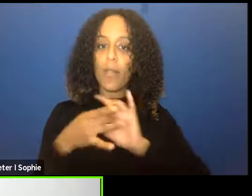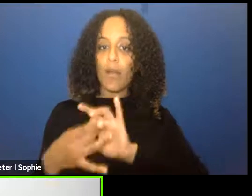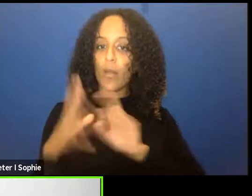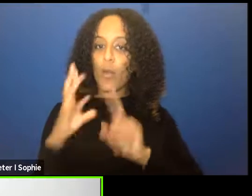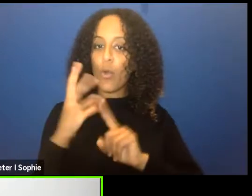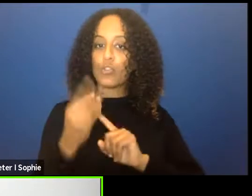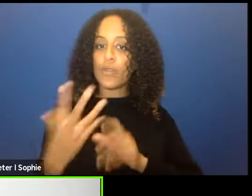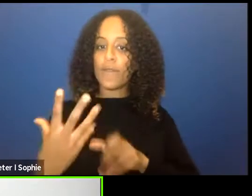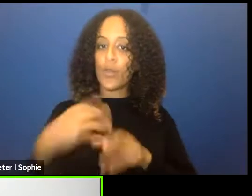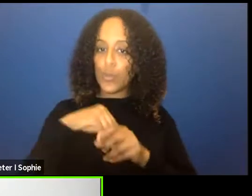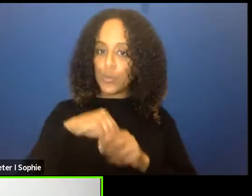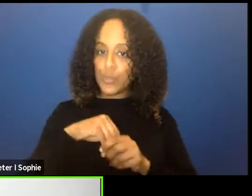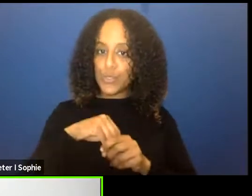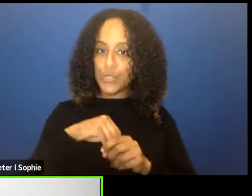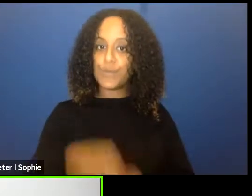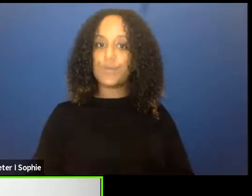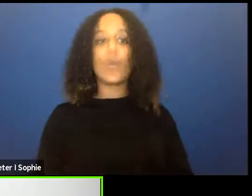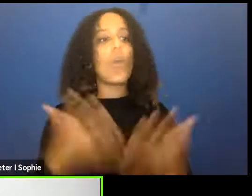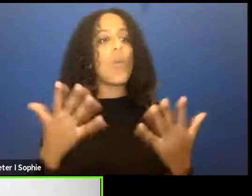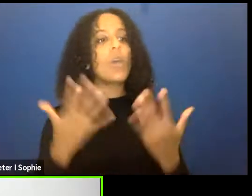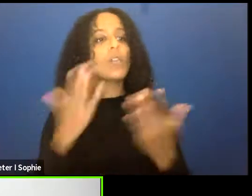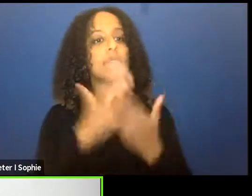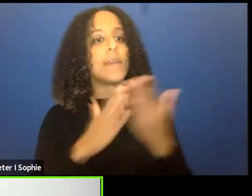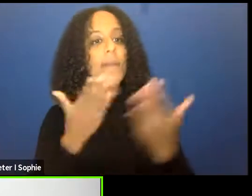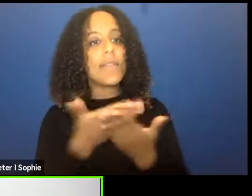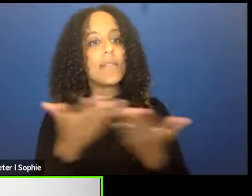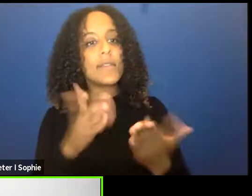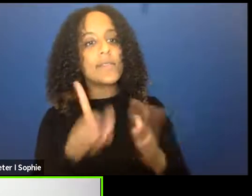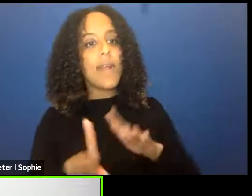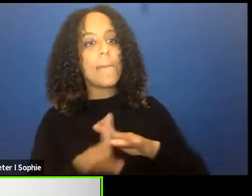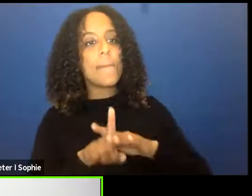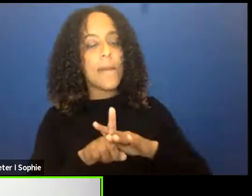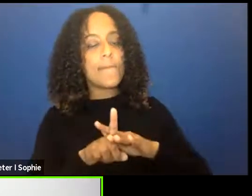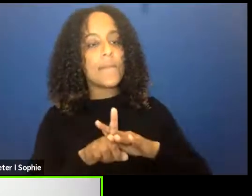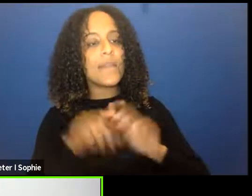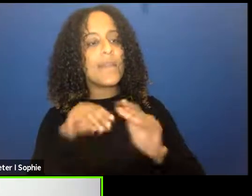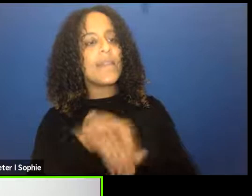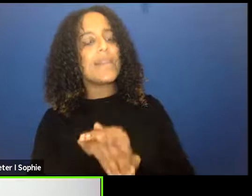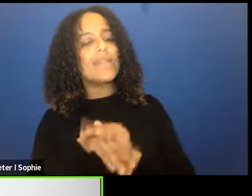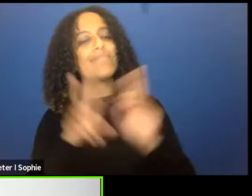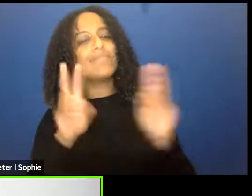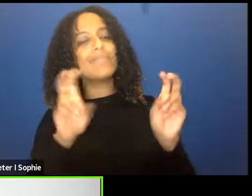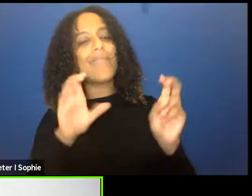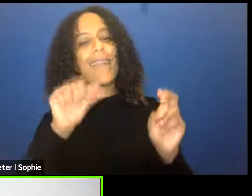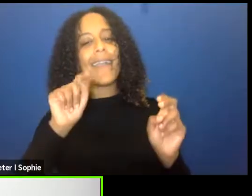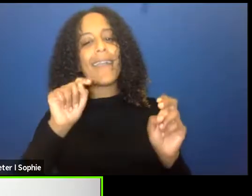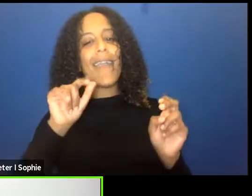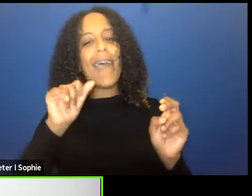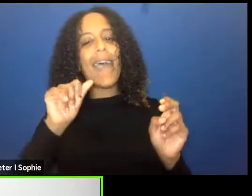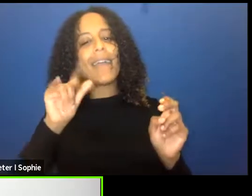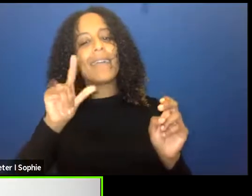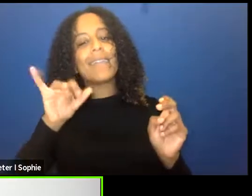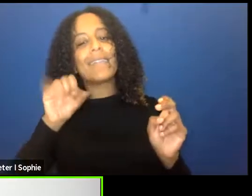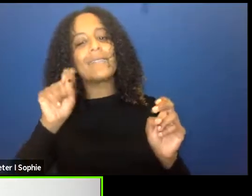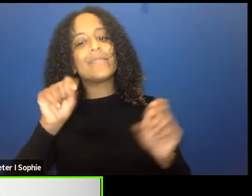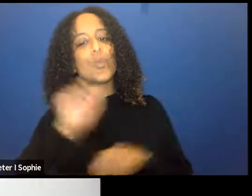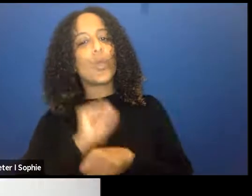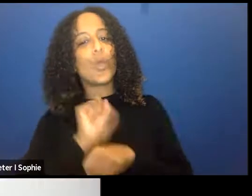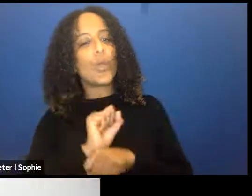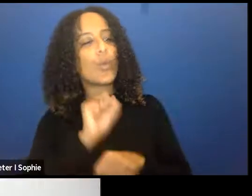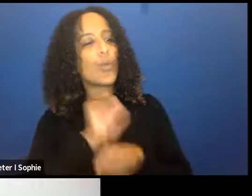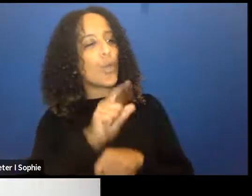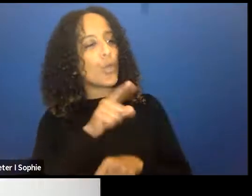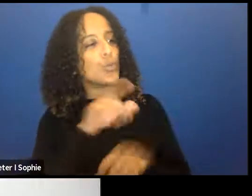inclusion? What are some of the things that come up in the Catalyst work or just the work that you do?